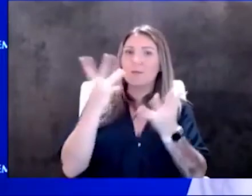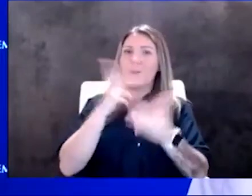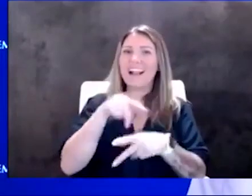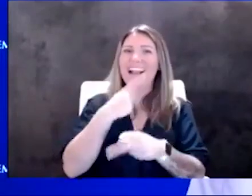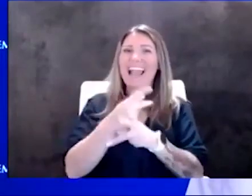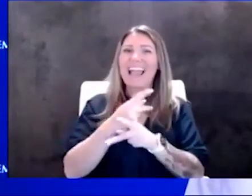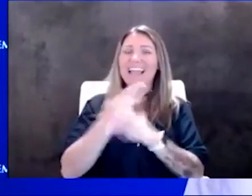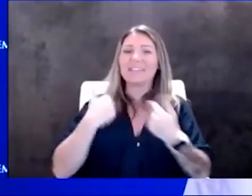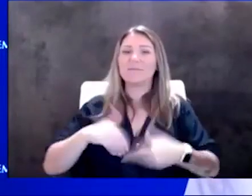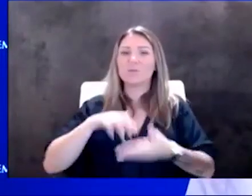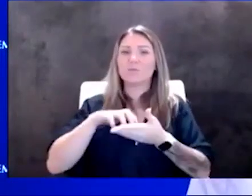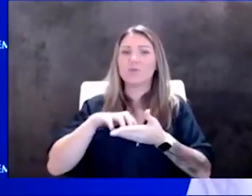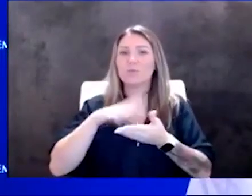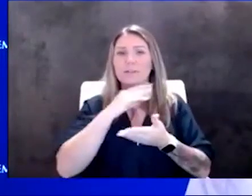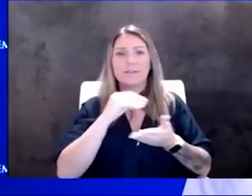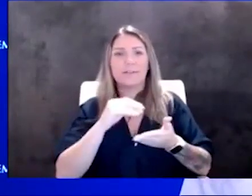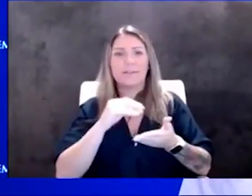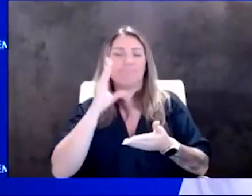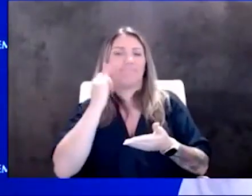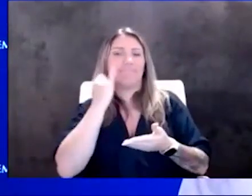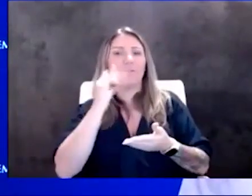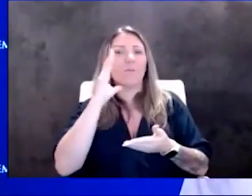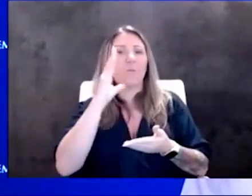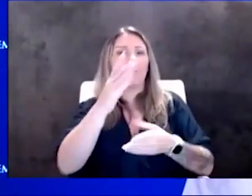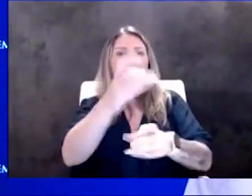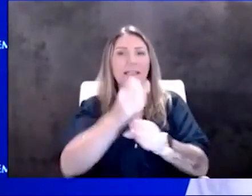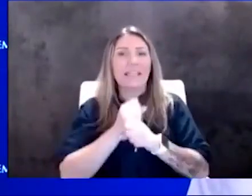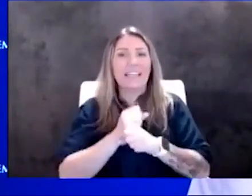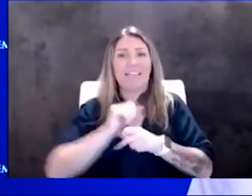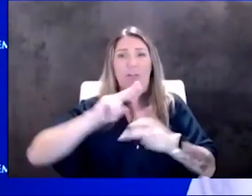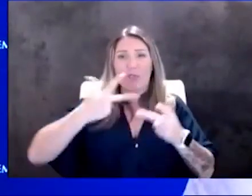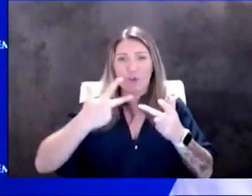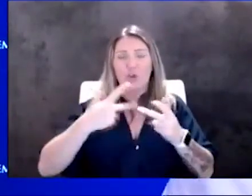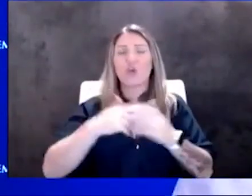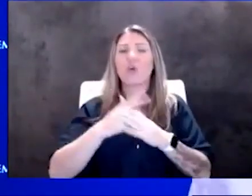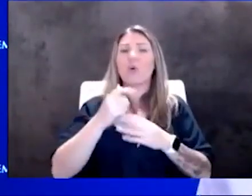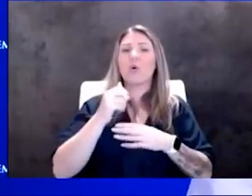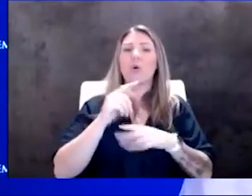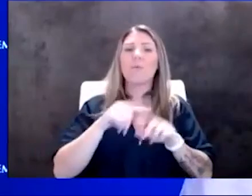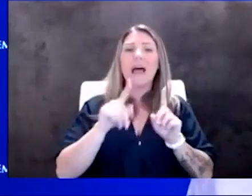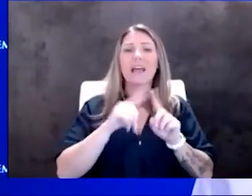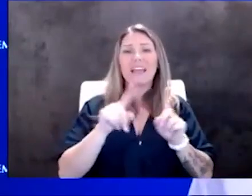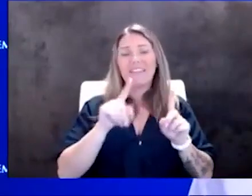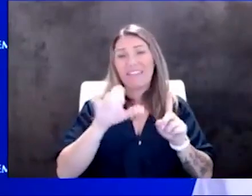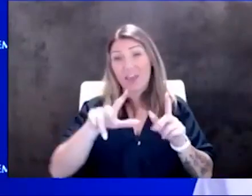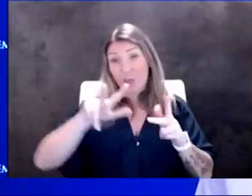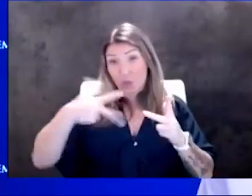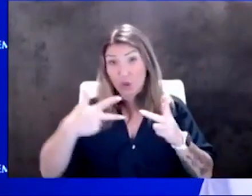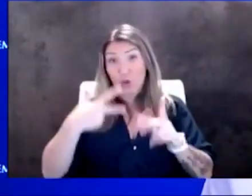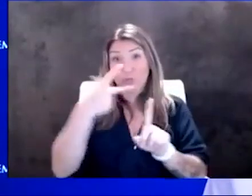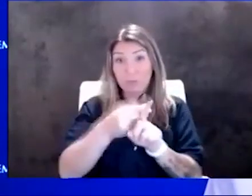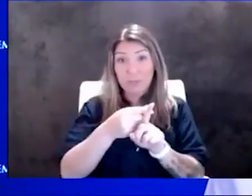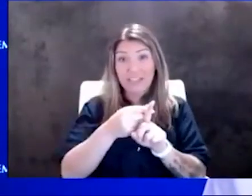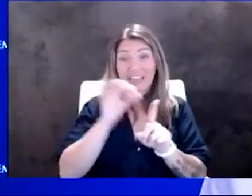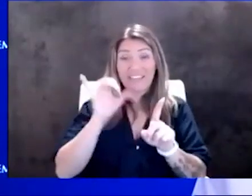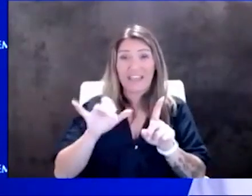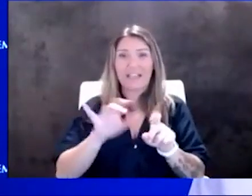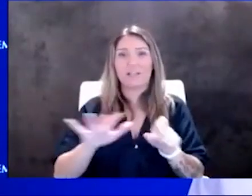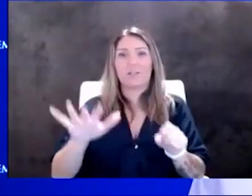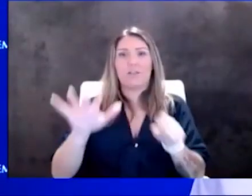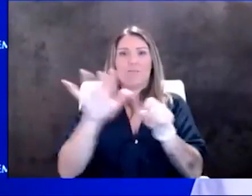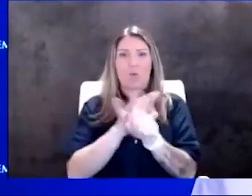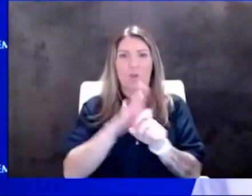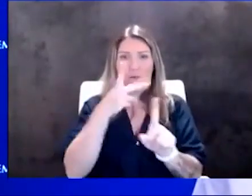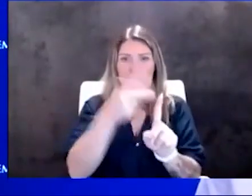if you are going to be getting that third dose. But really, that third dose is then considered you fully vaccinated. So